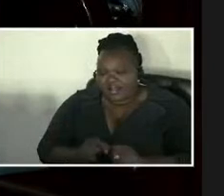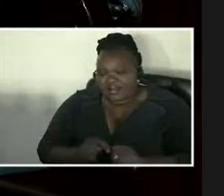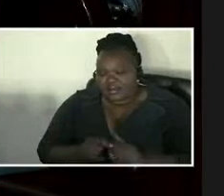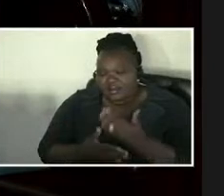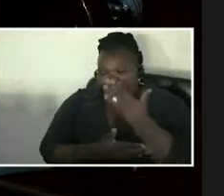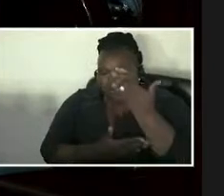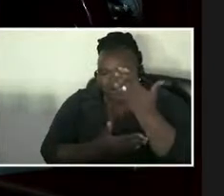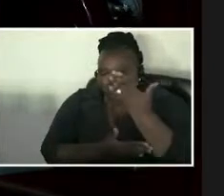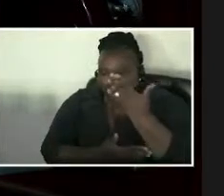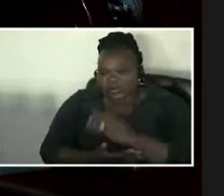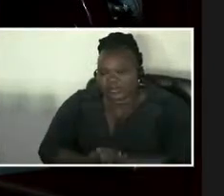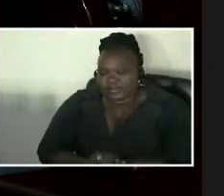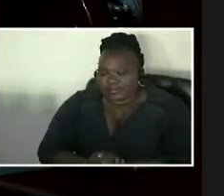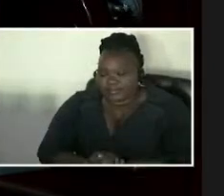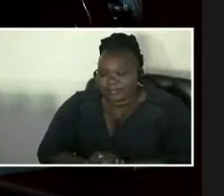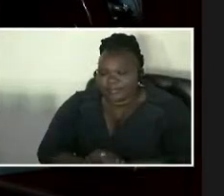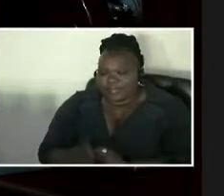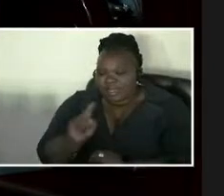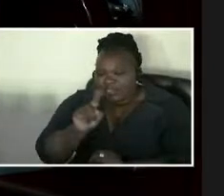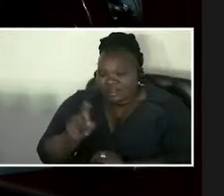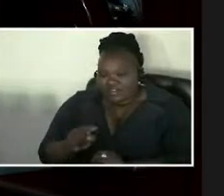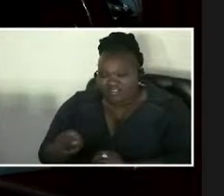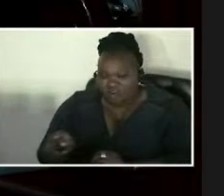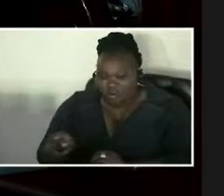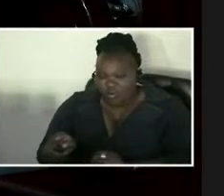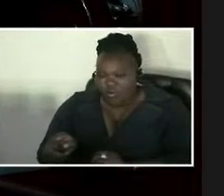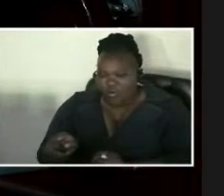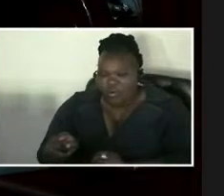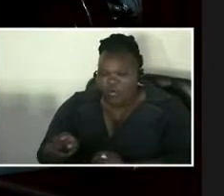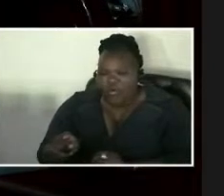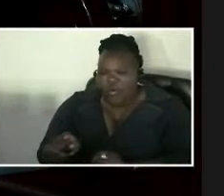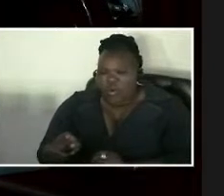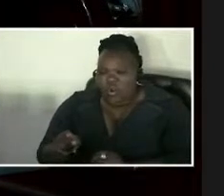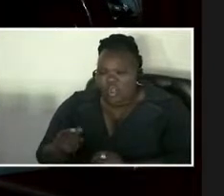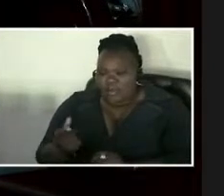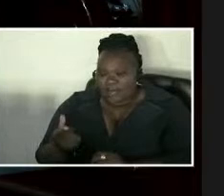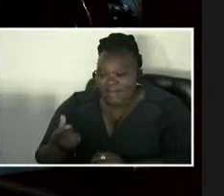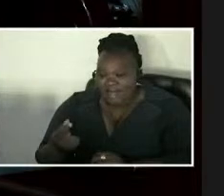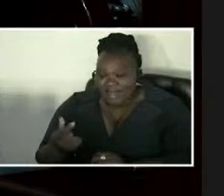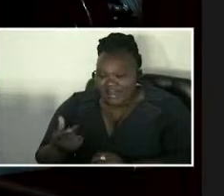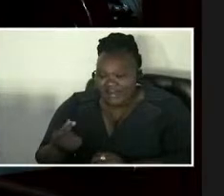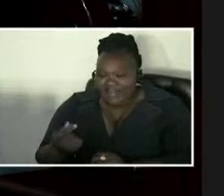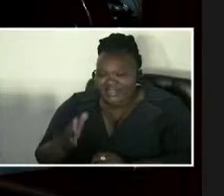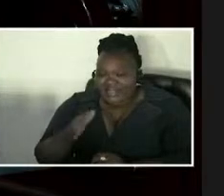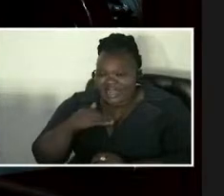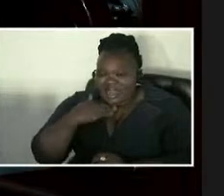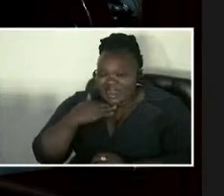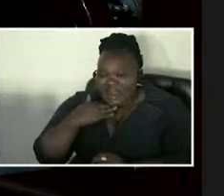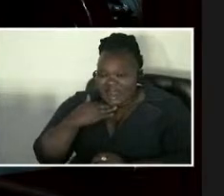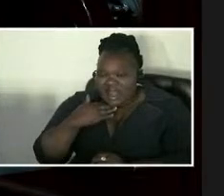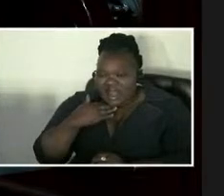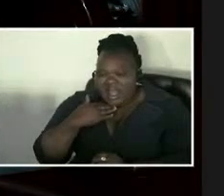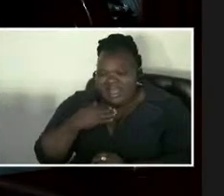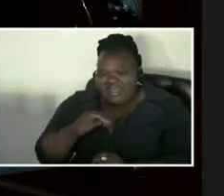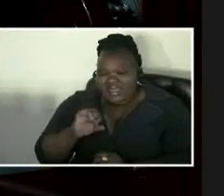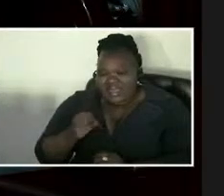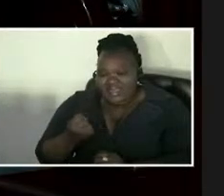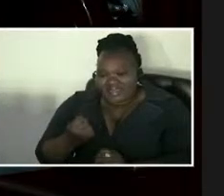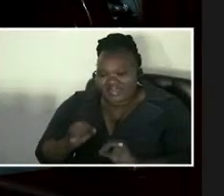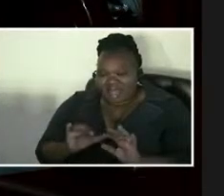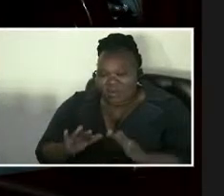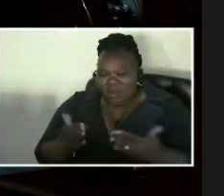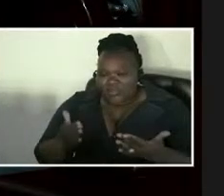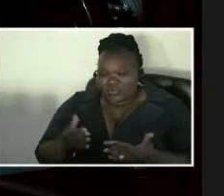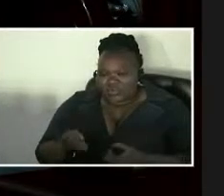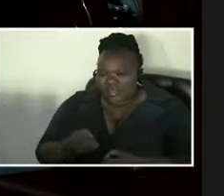province therefore inadequate funding defeats the pillar of ensuring access to essential